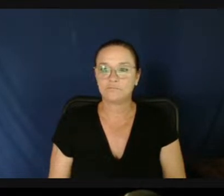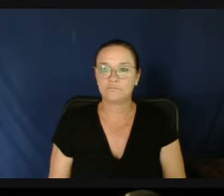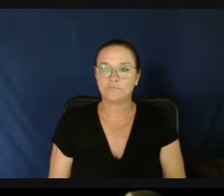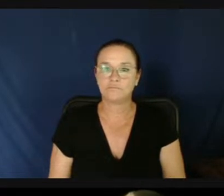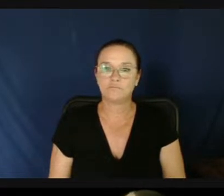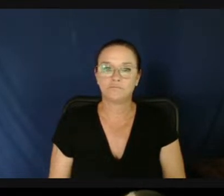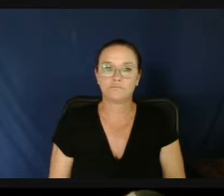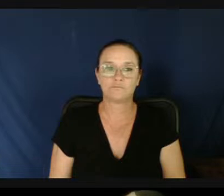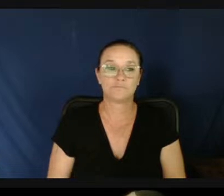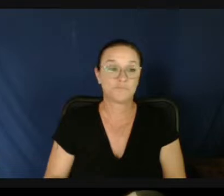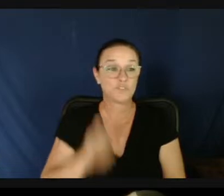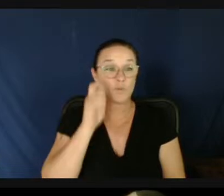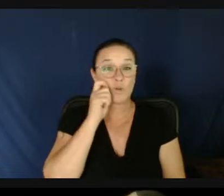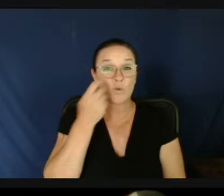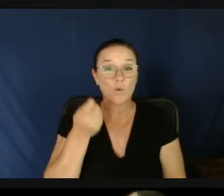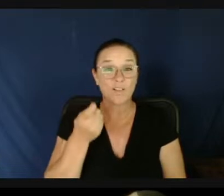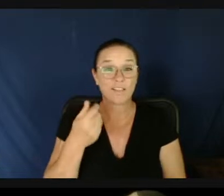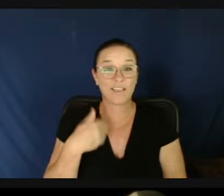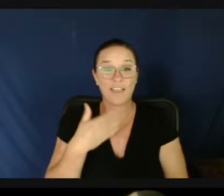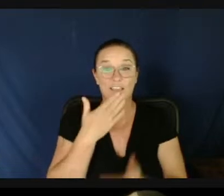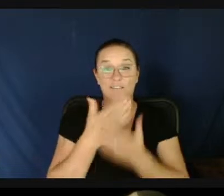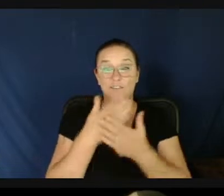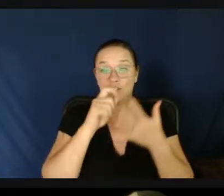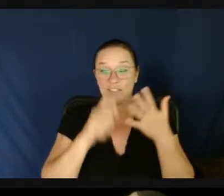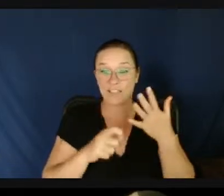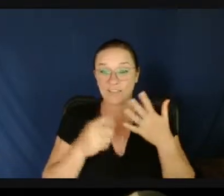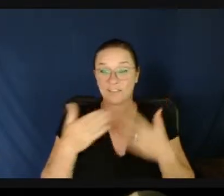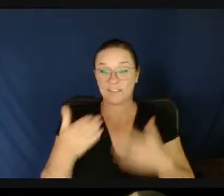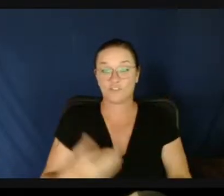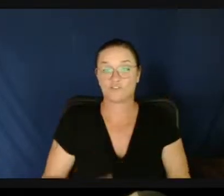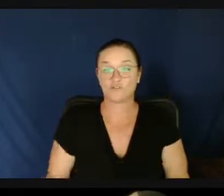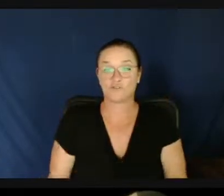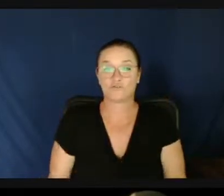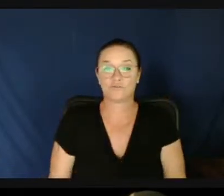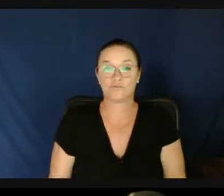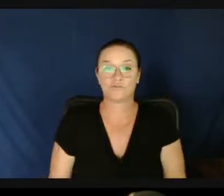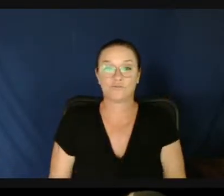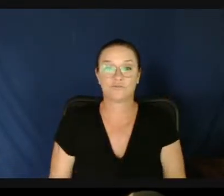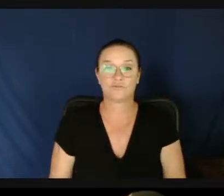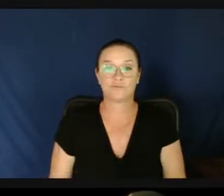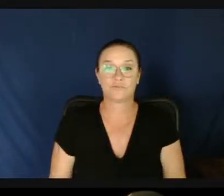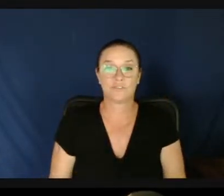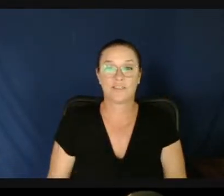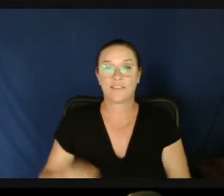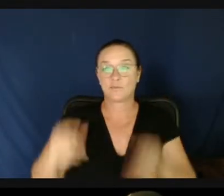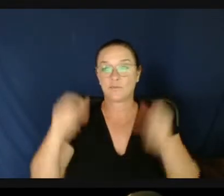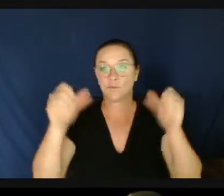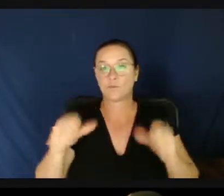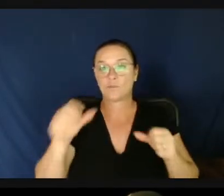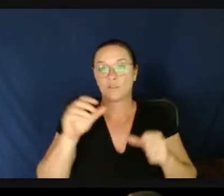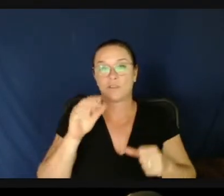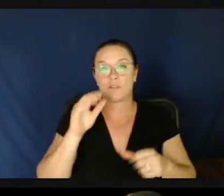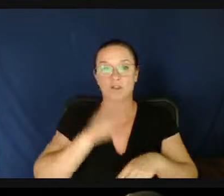So yeah, pretty cool. There's some good details in here. So this is posted across our network.